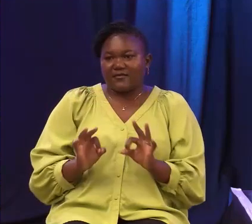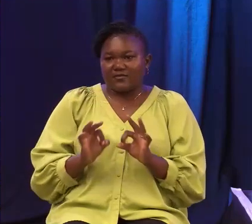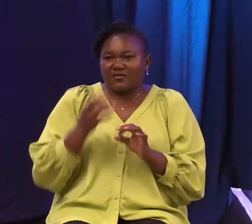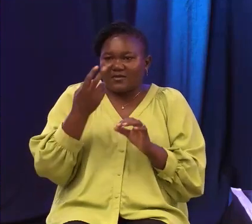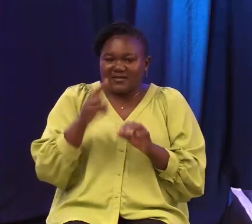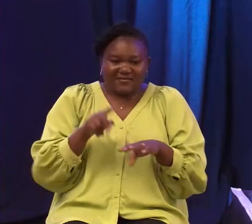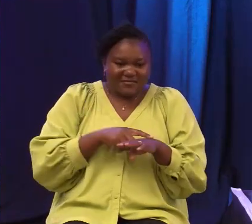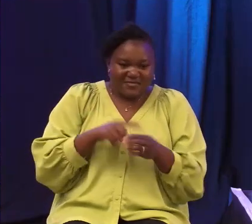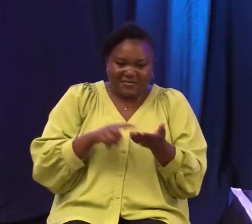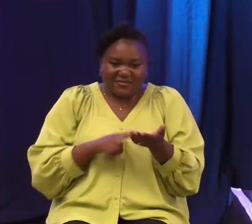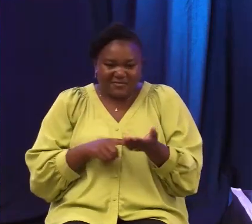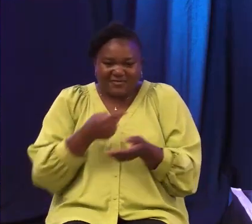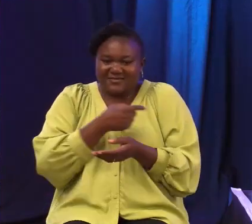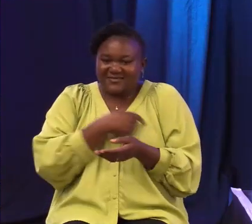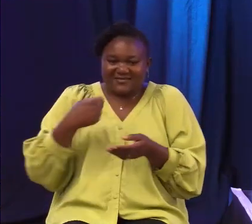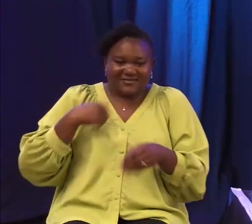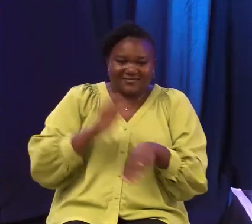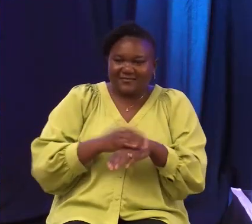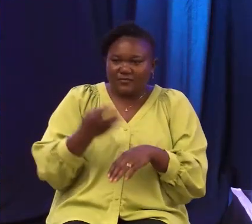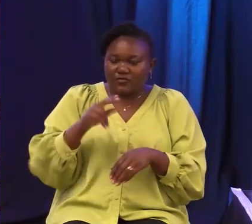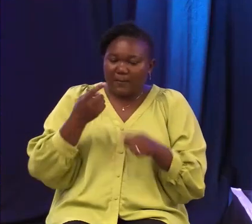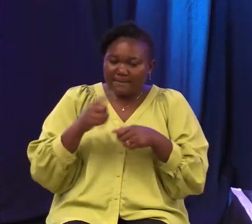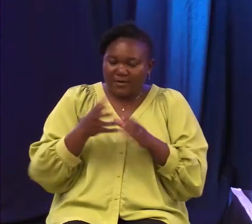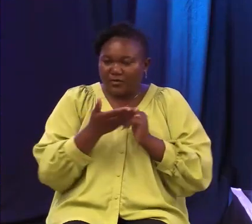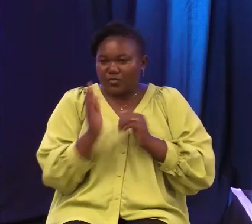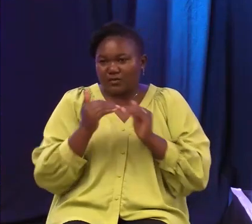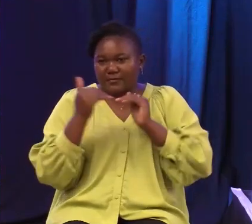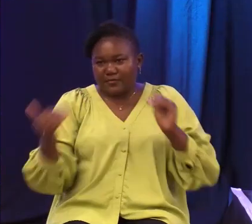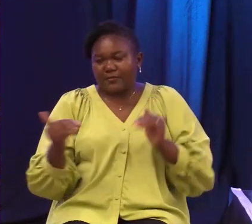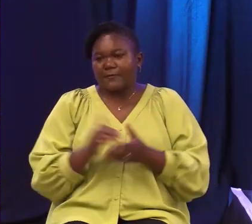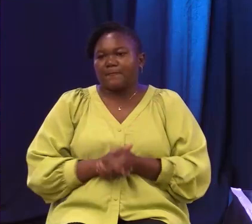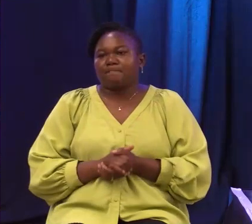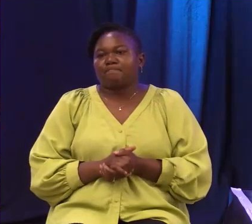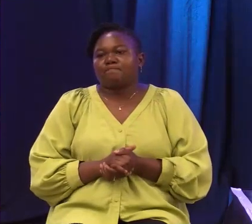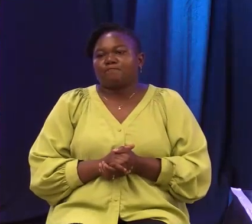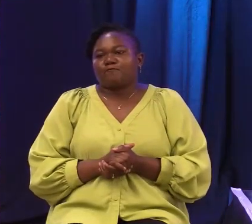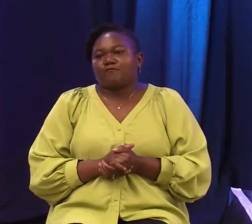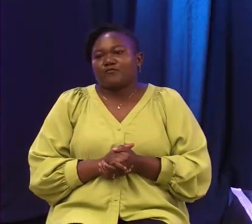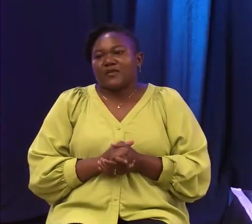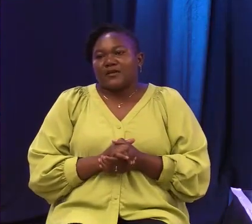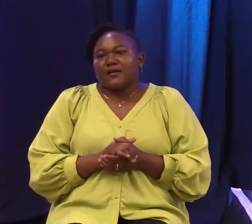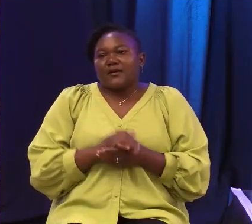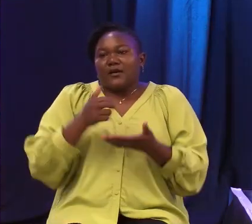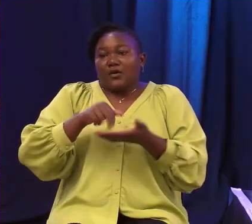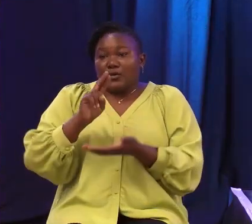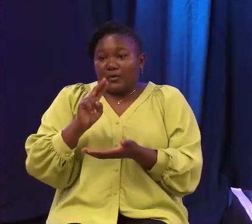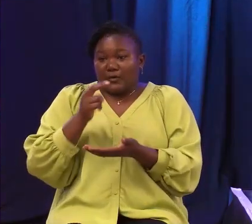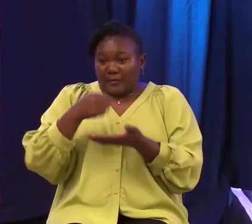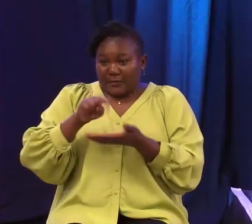non-racialism, non-sexism, and the rule of law. The United Nations Convention on the